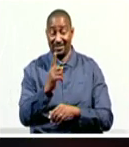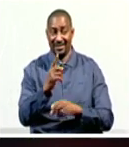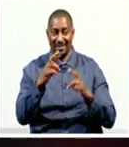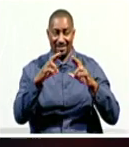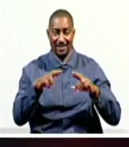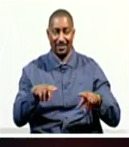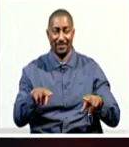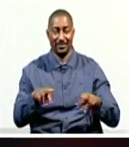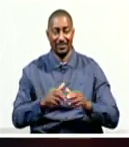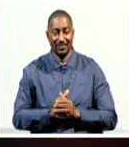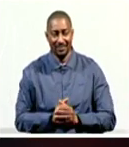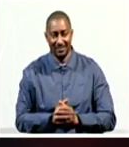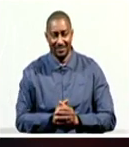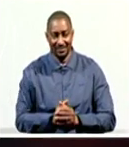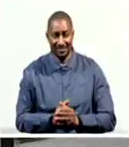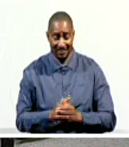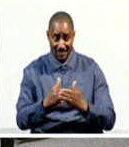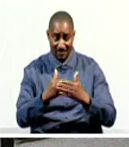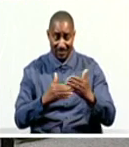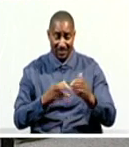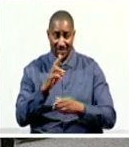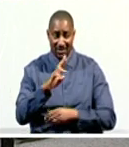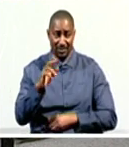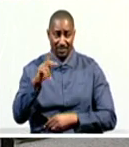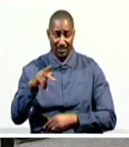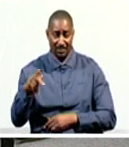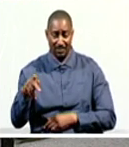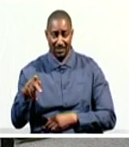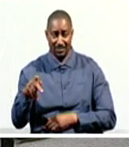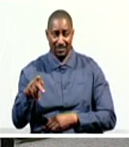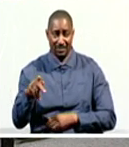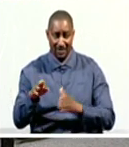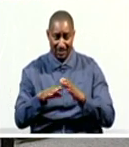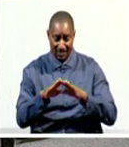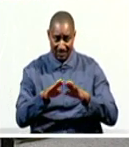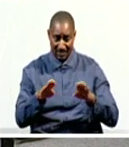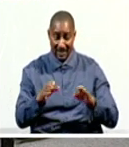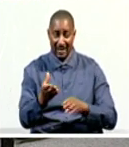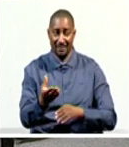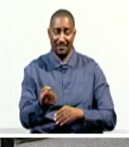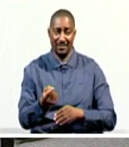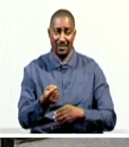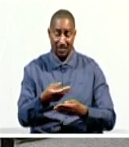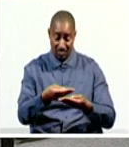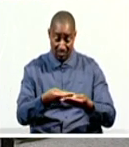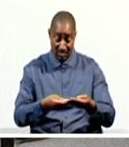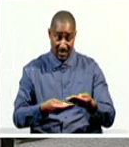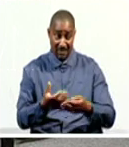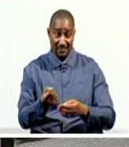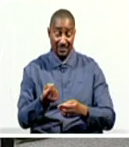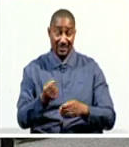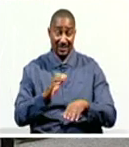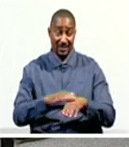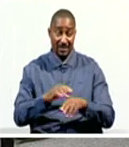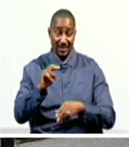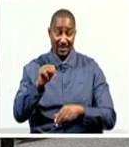right. Now, before the HPP 1's implementation, there were existing documents such as the NDP. So from